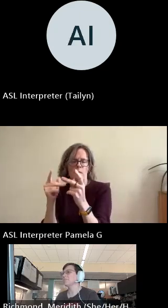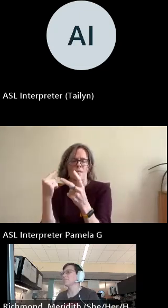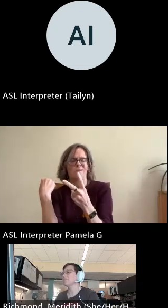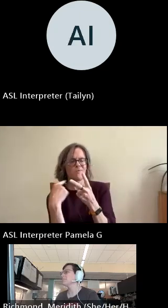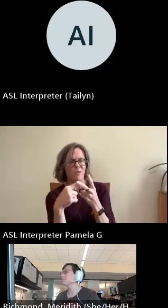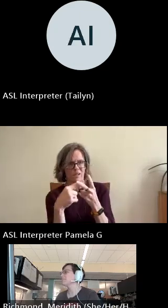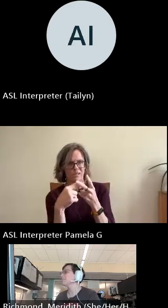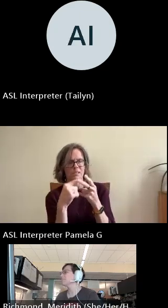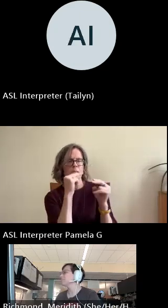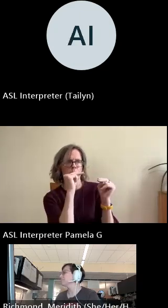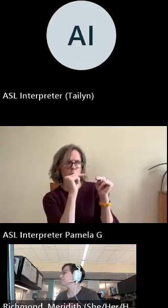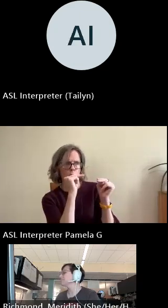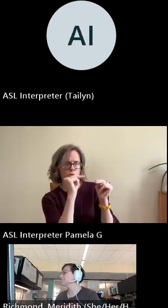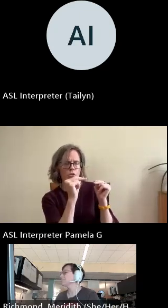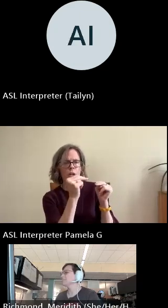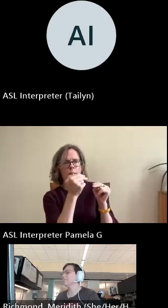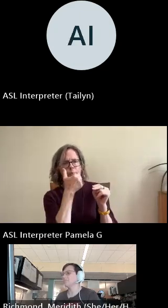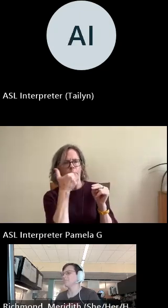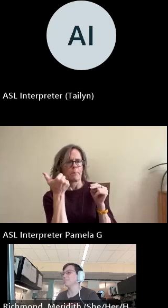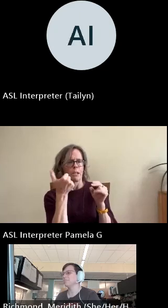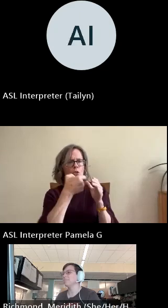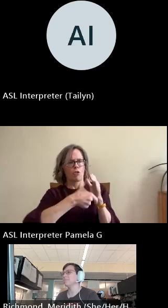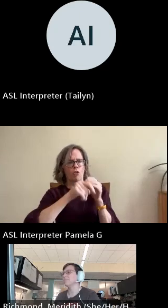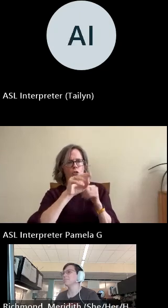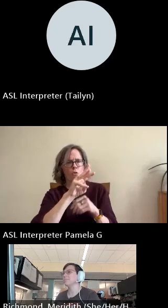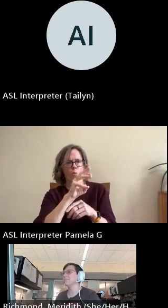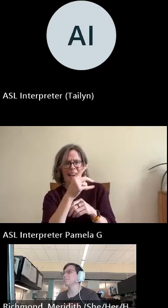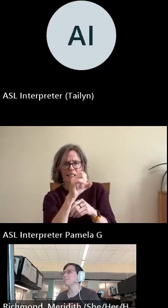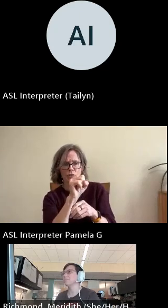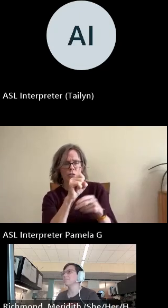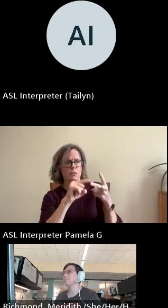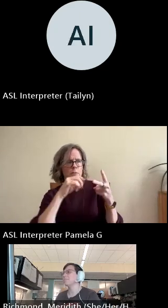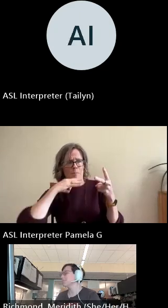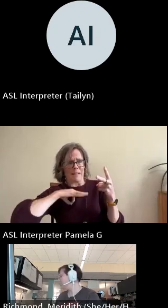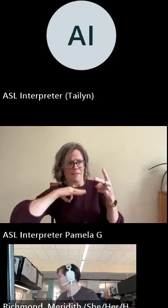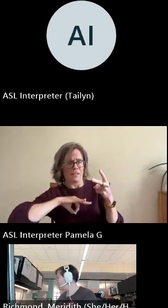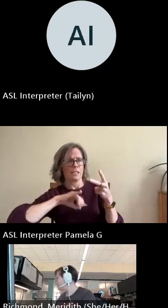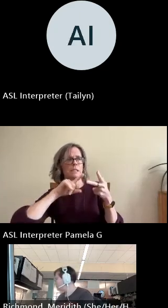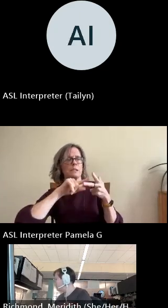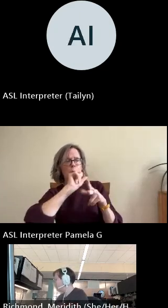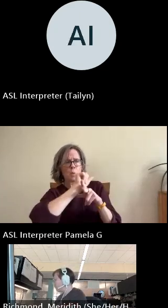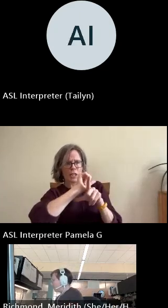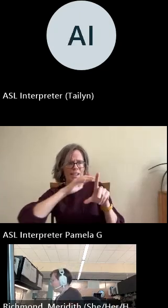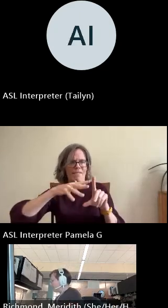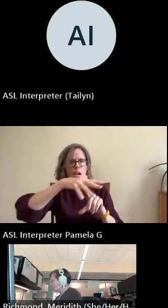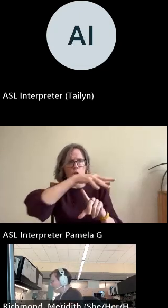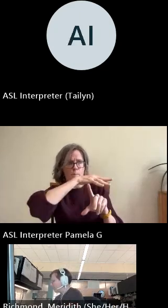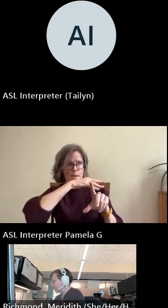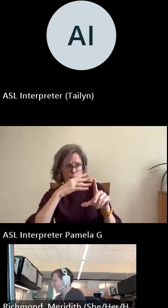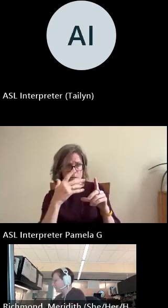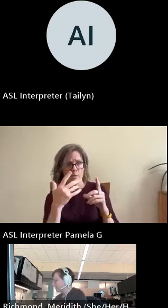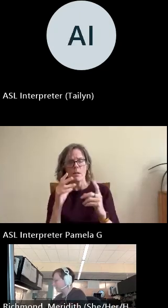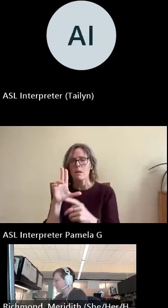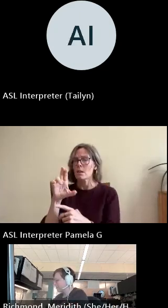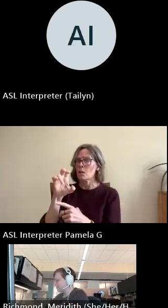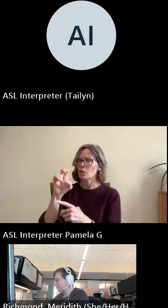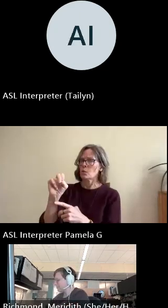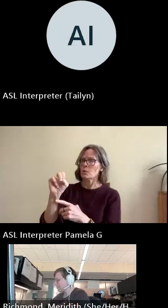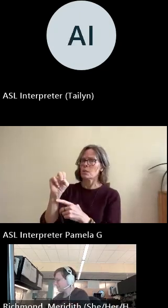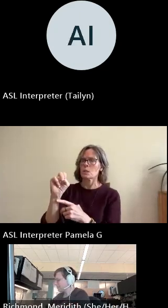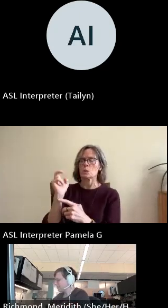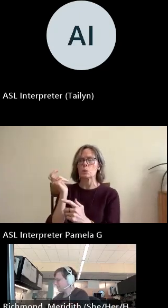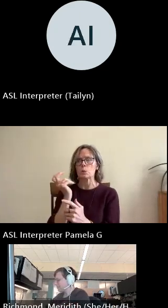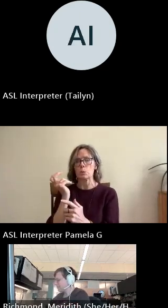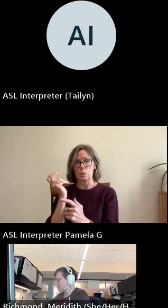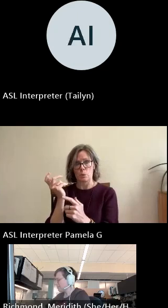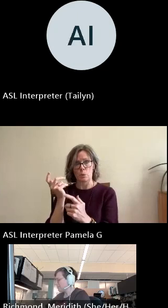to negotiate wages, benefits, and working conditions. Unions can inherently be some of the most democratic